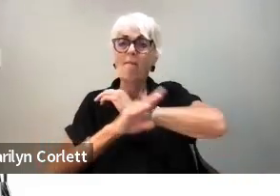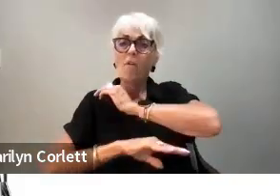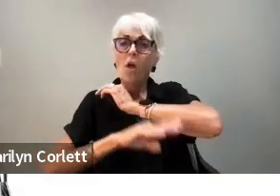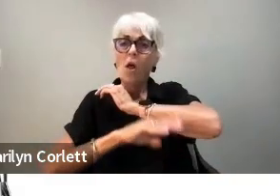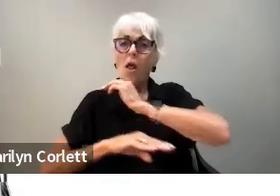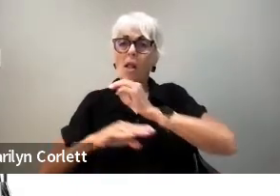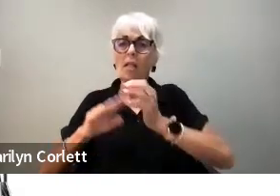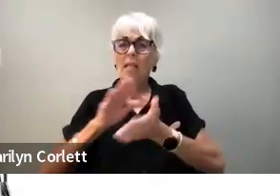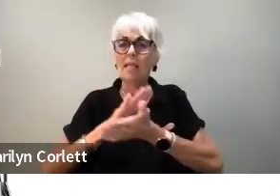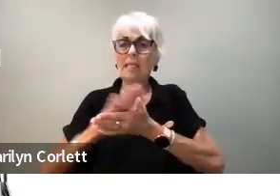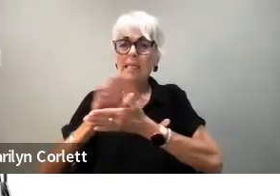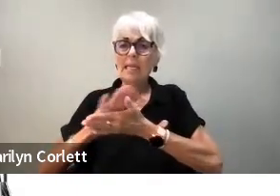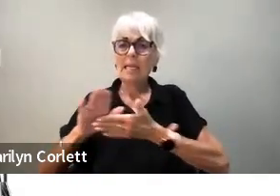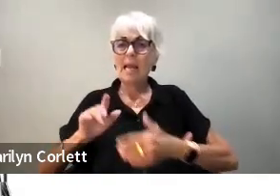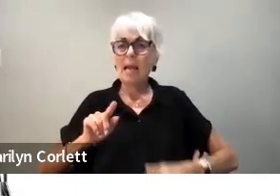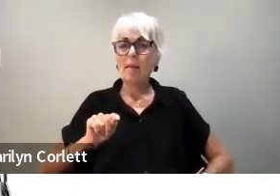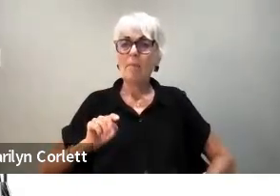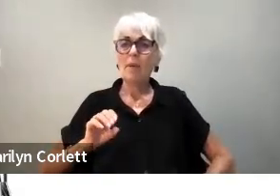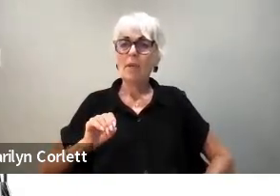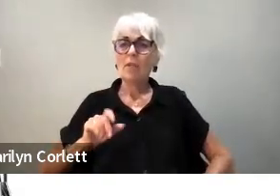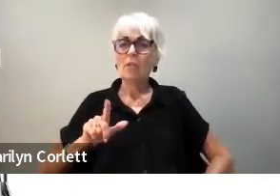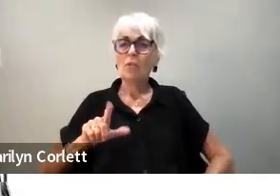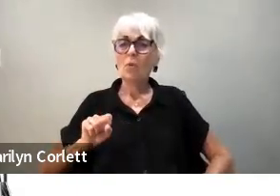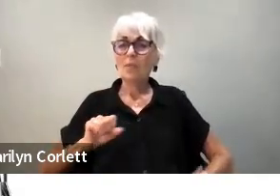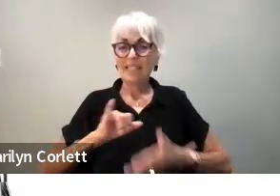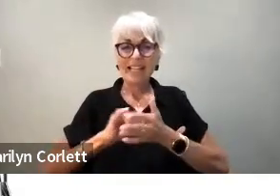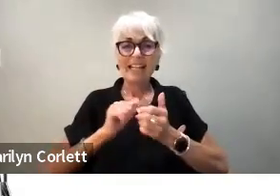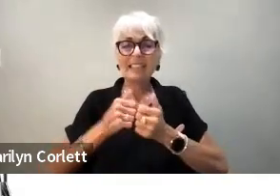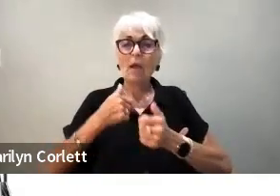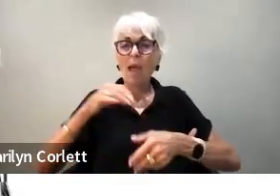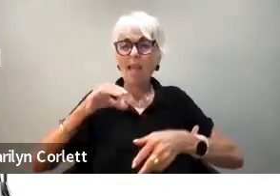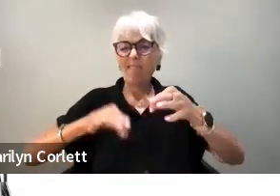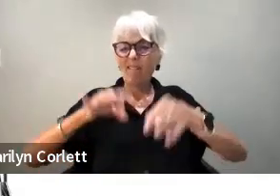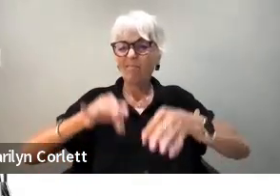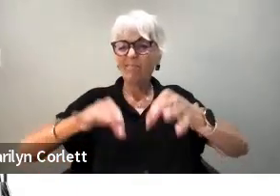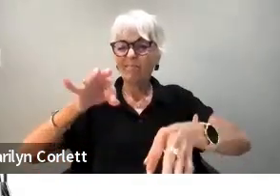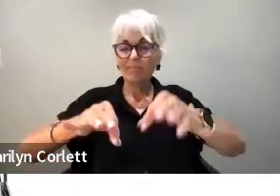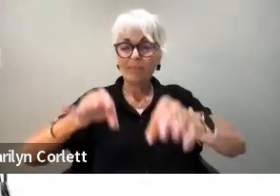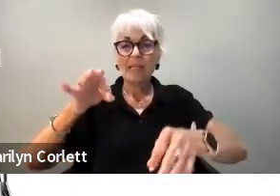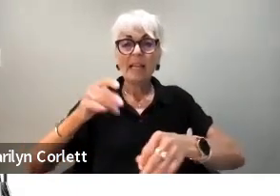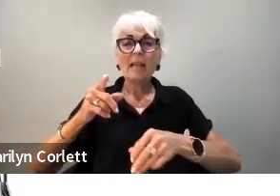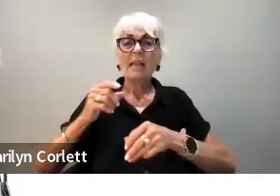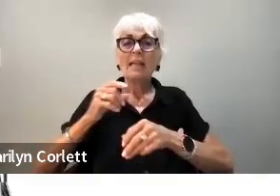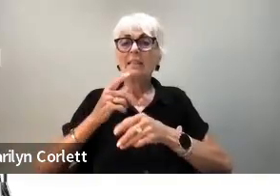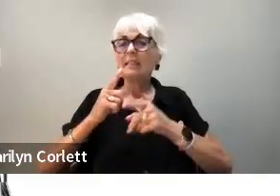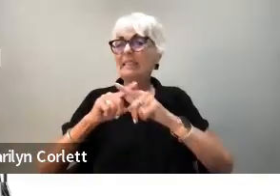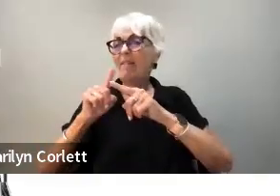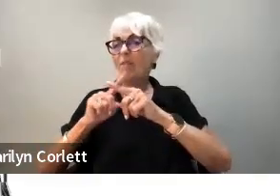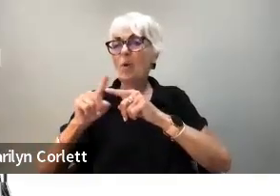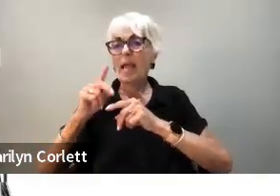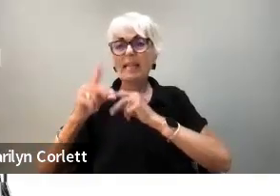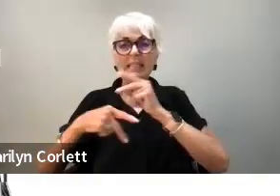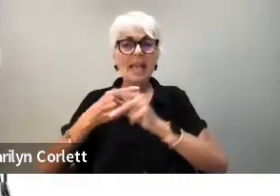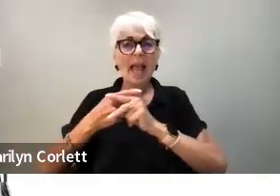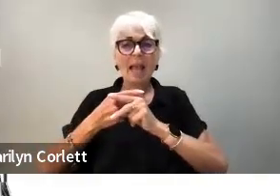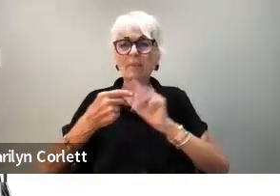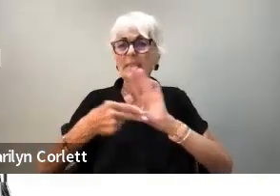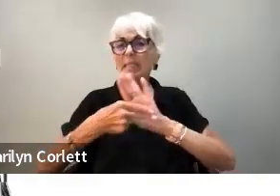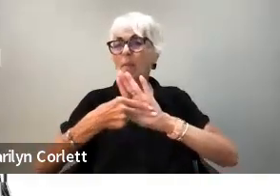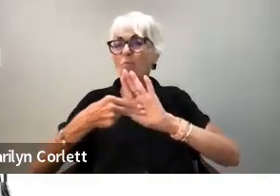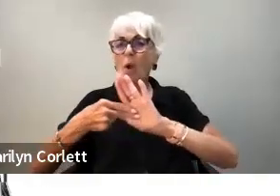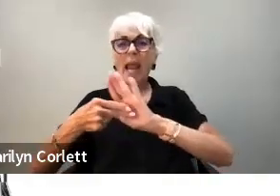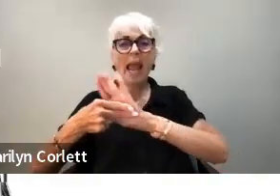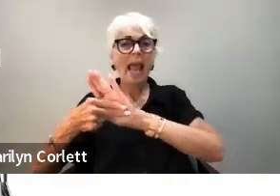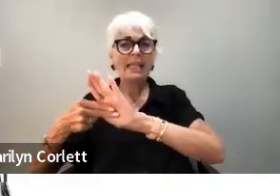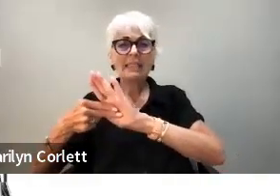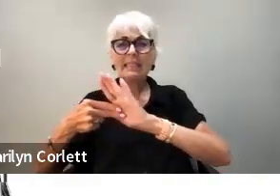tools. Um, that's how I found these items. They make different types, brands, heights,